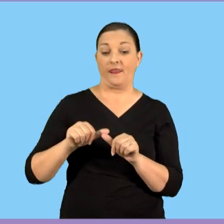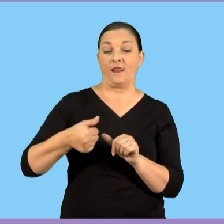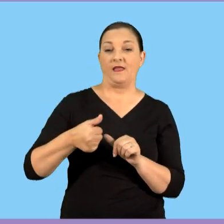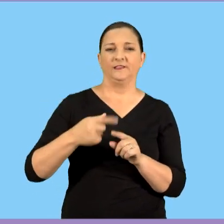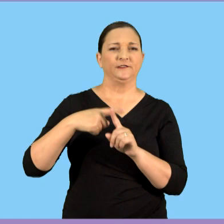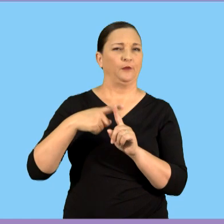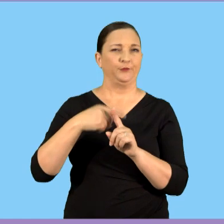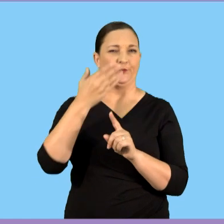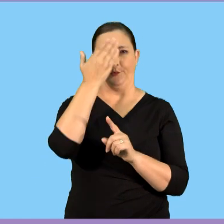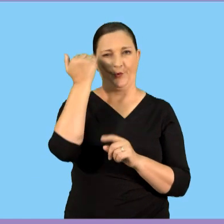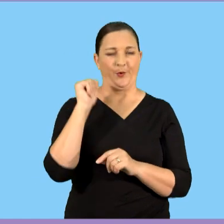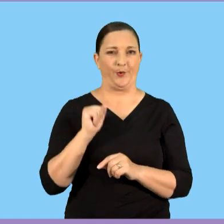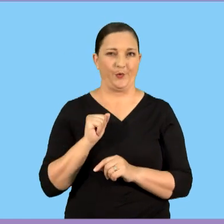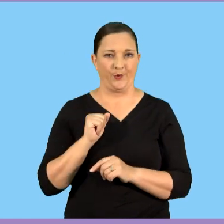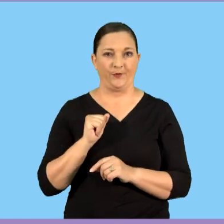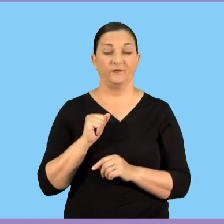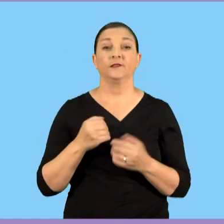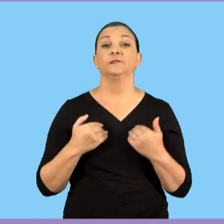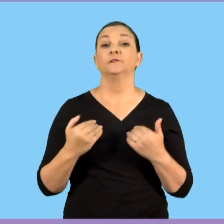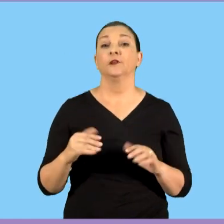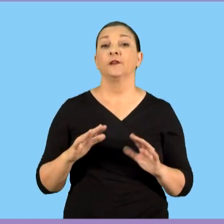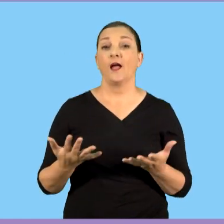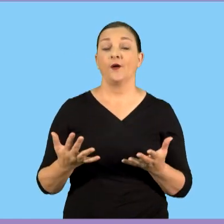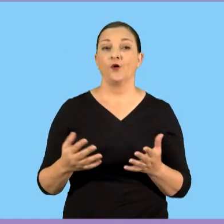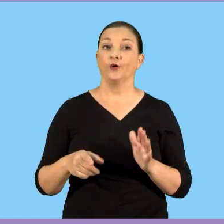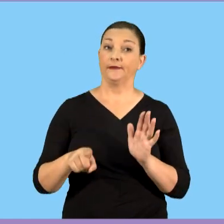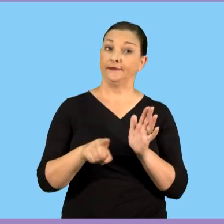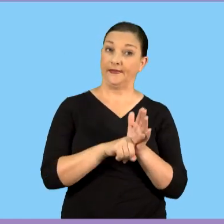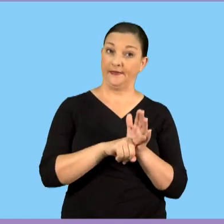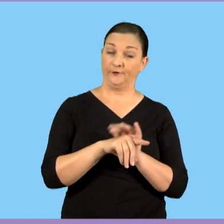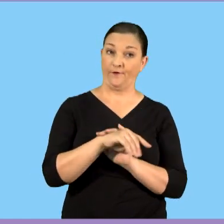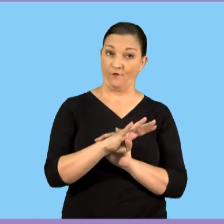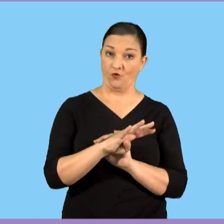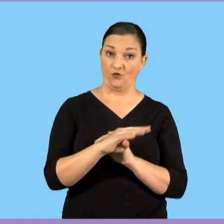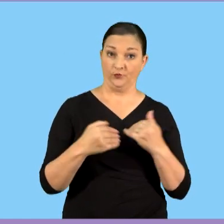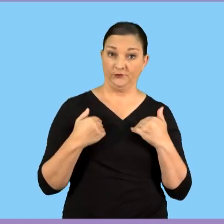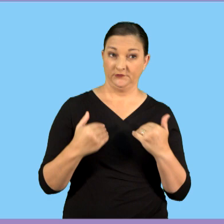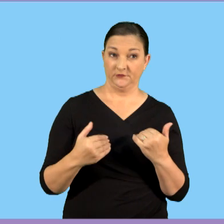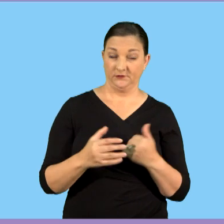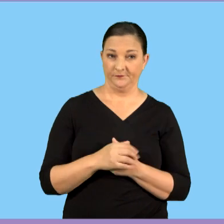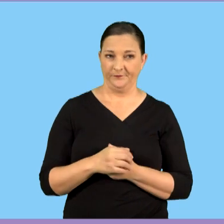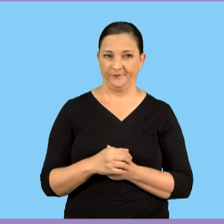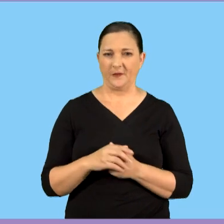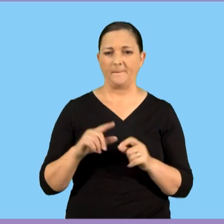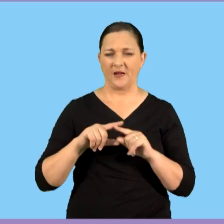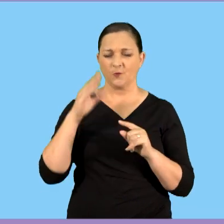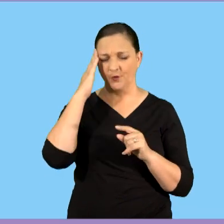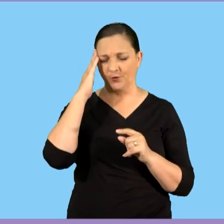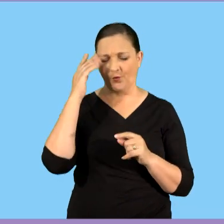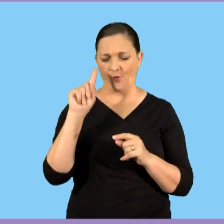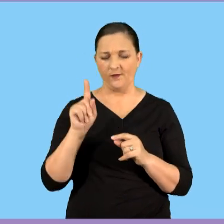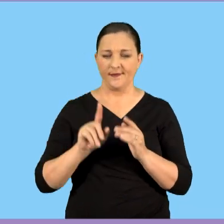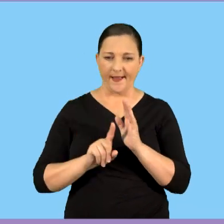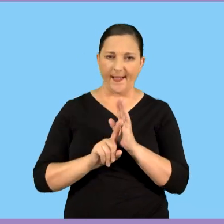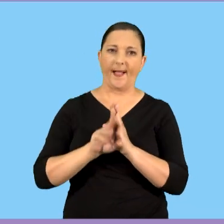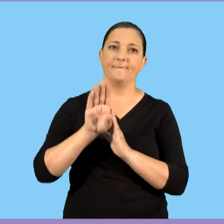rose. But now we don't know what was that maximum temperature. So how are we going to calculate that? We start at negative 4 degrees